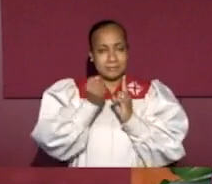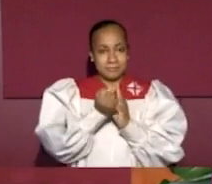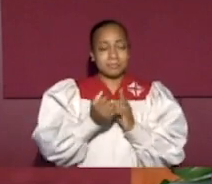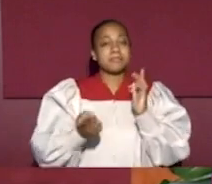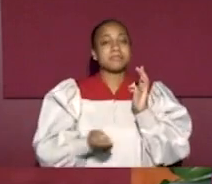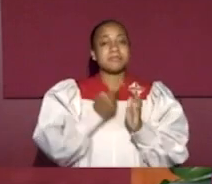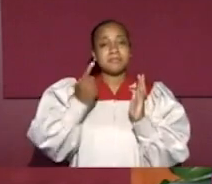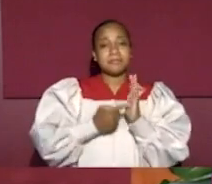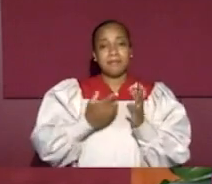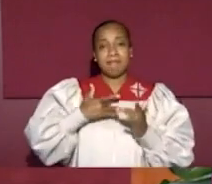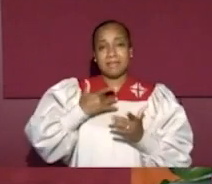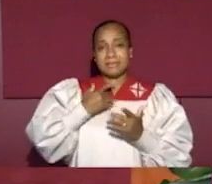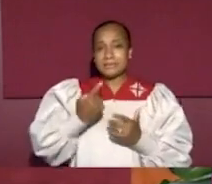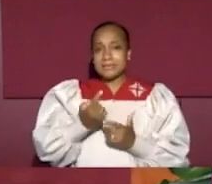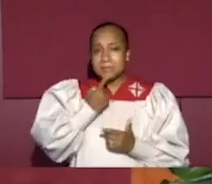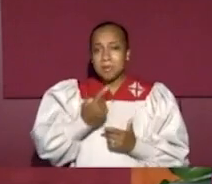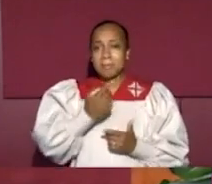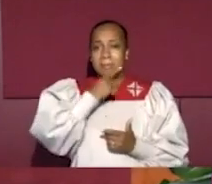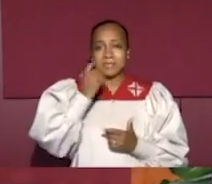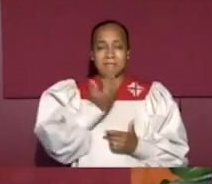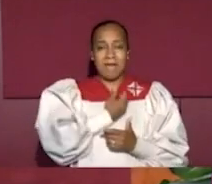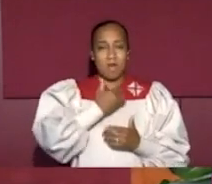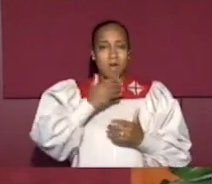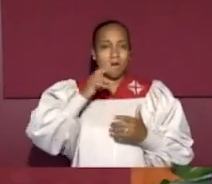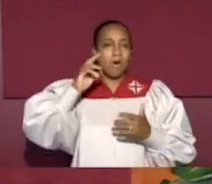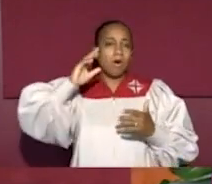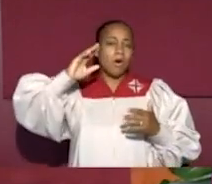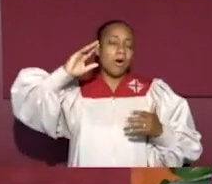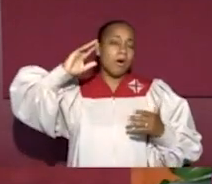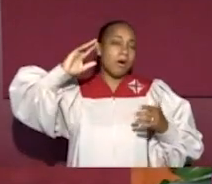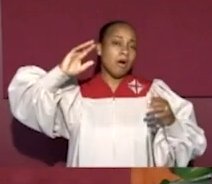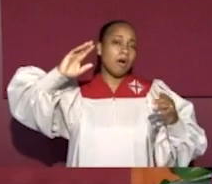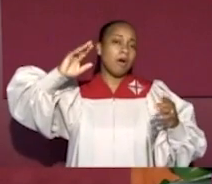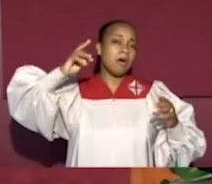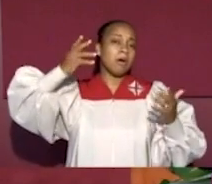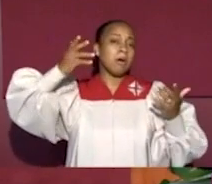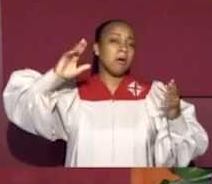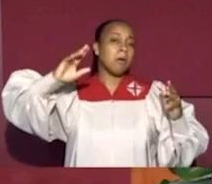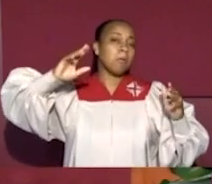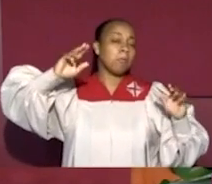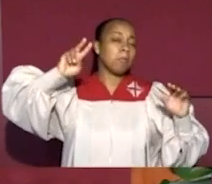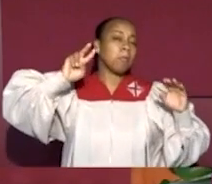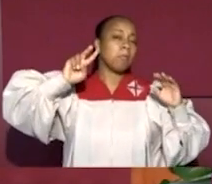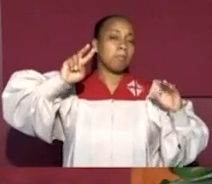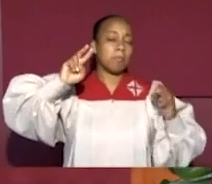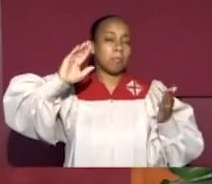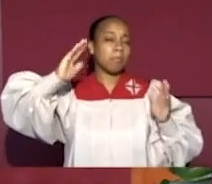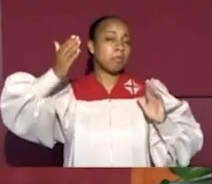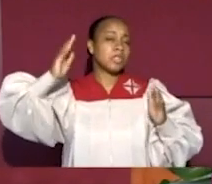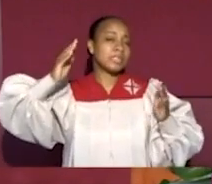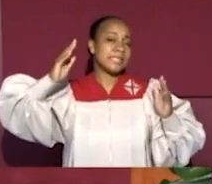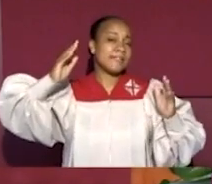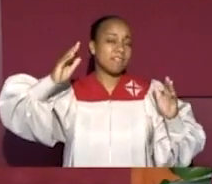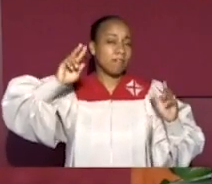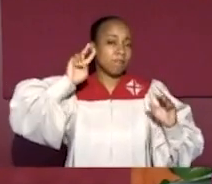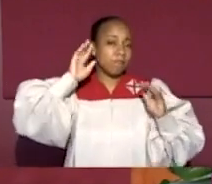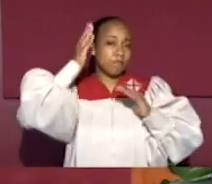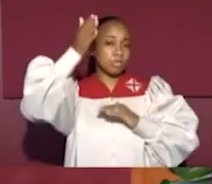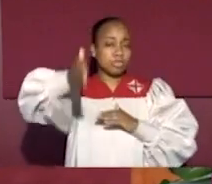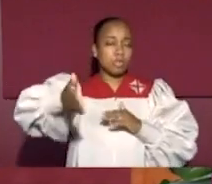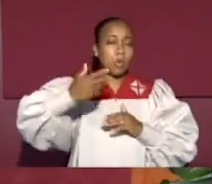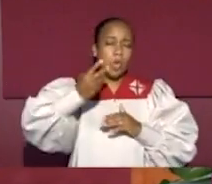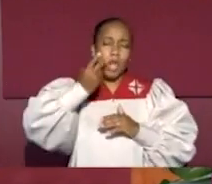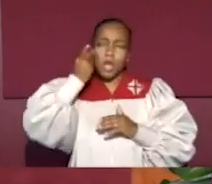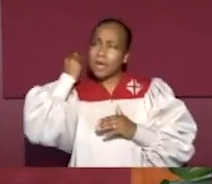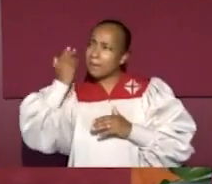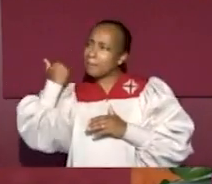we feel disappointed because of our perceived future. In other words, we look at maybe what's happened in the past or